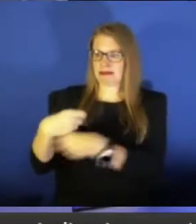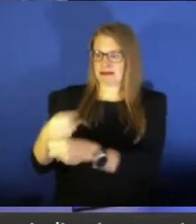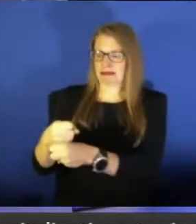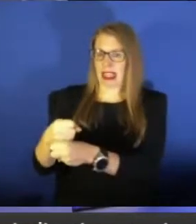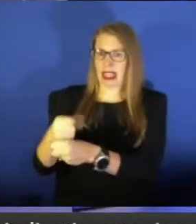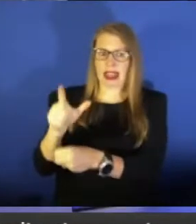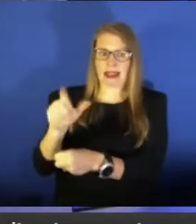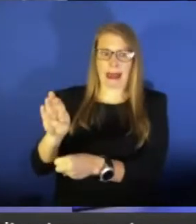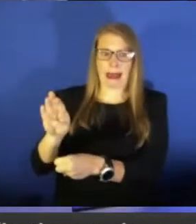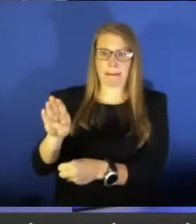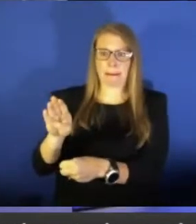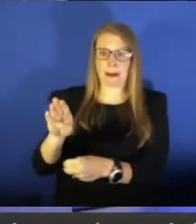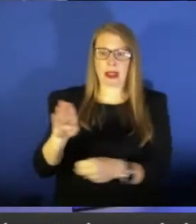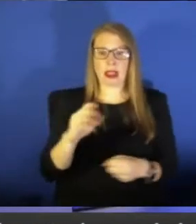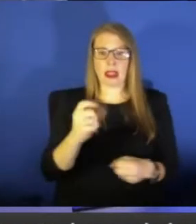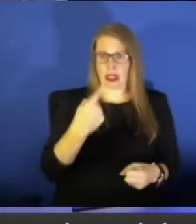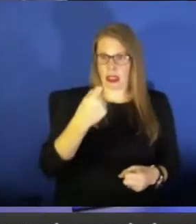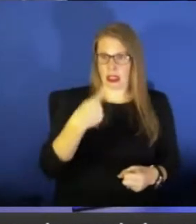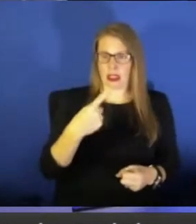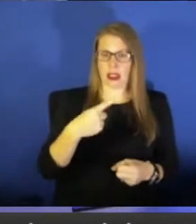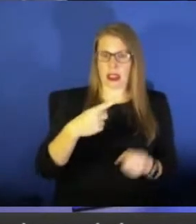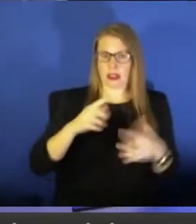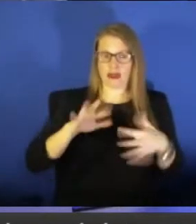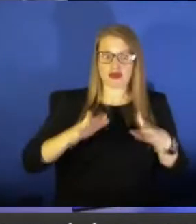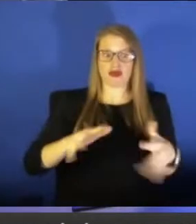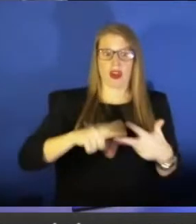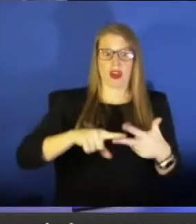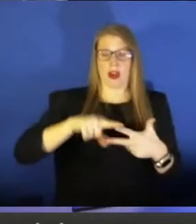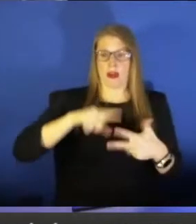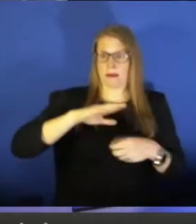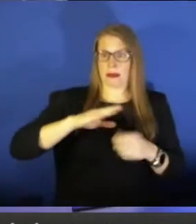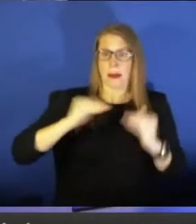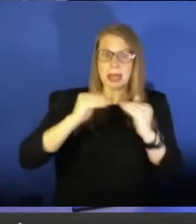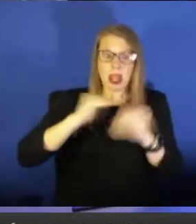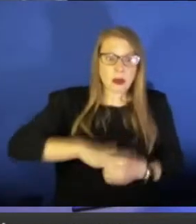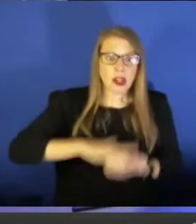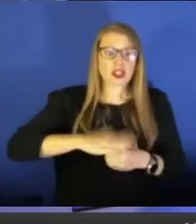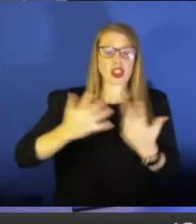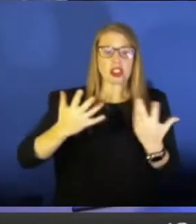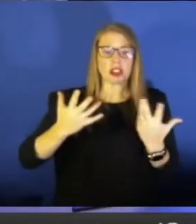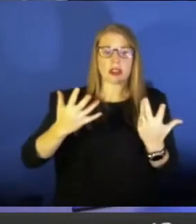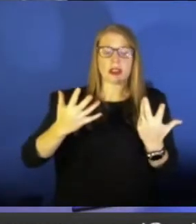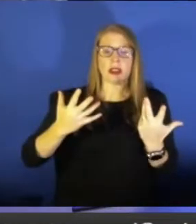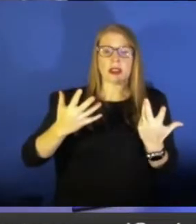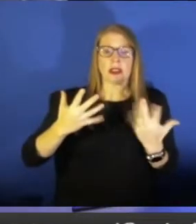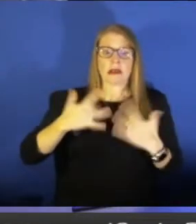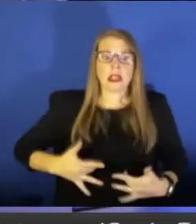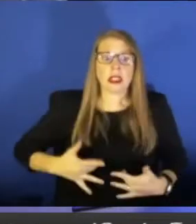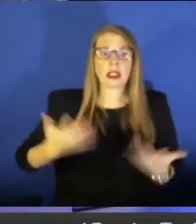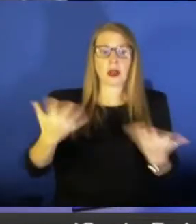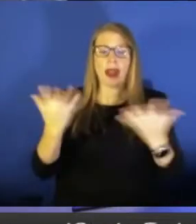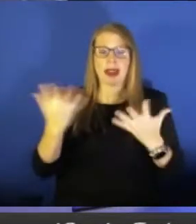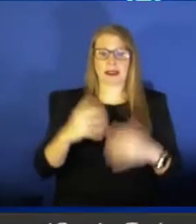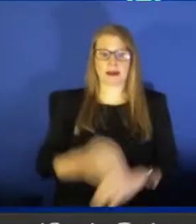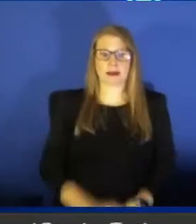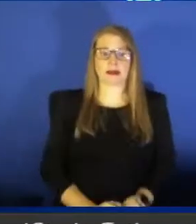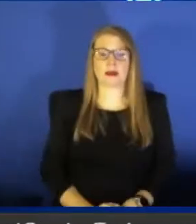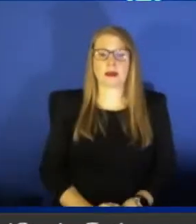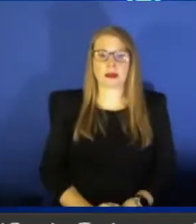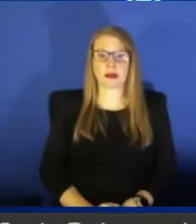common, sometimes oxy 30, oxycodone 30, but perc 30 or Percocet 30 is like the name for fentanyl that we're